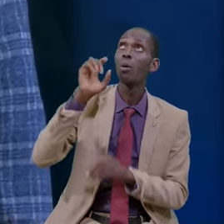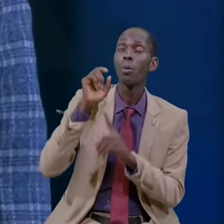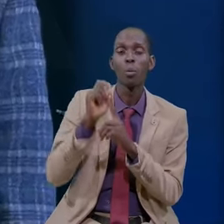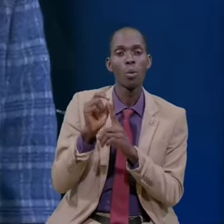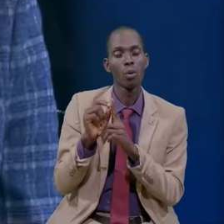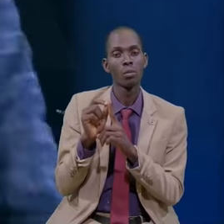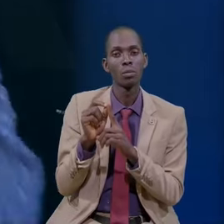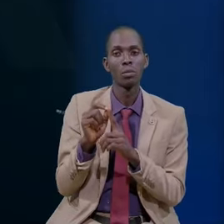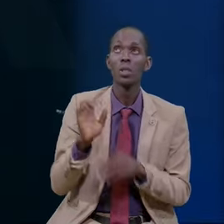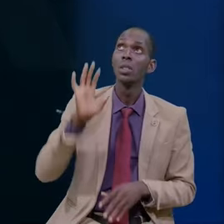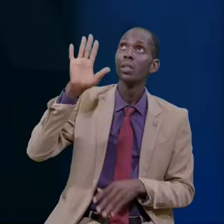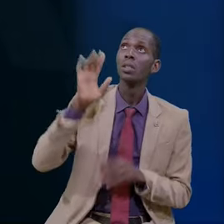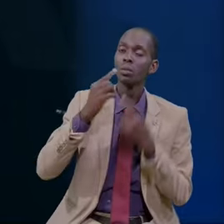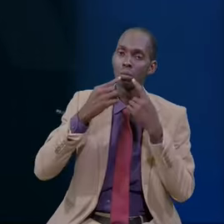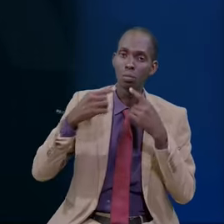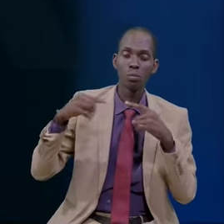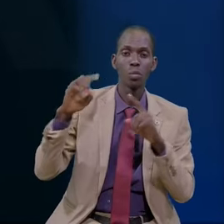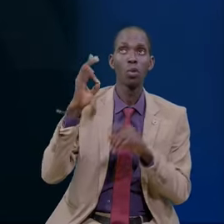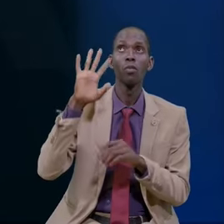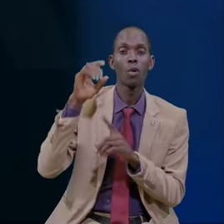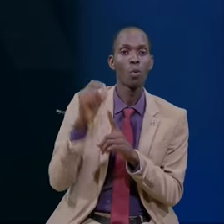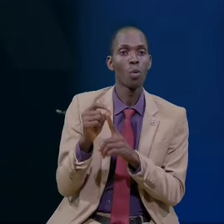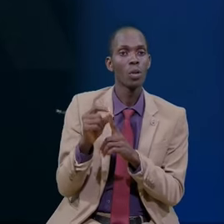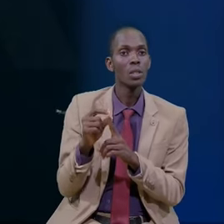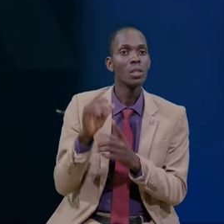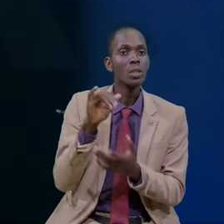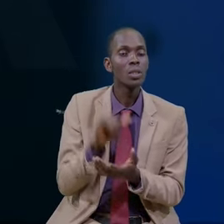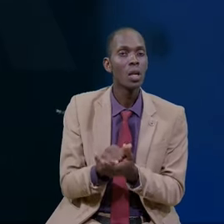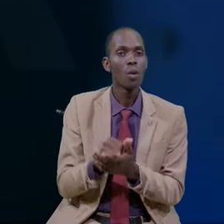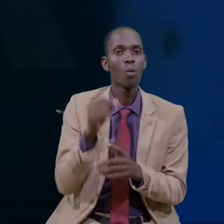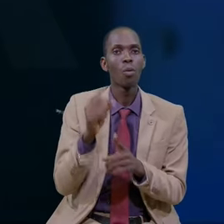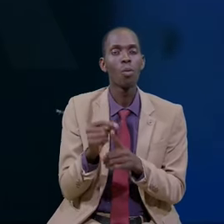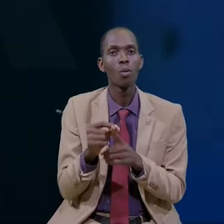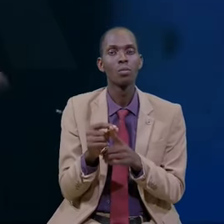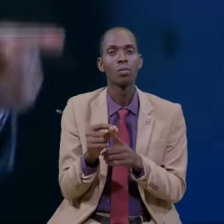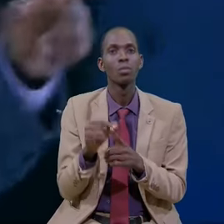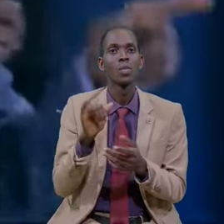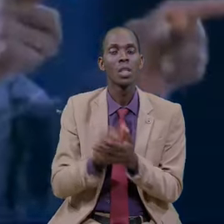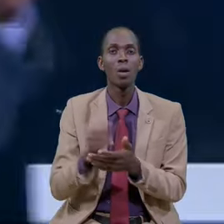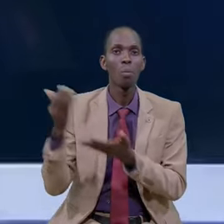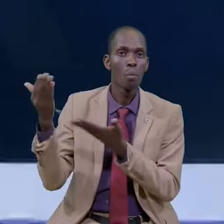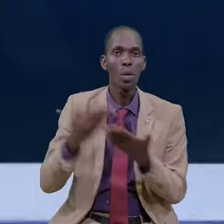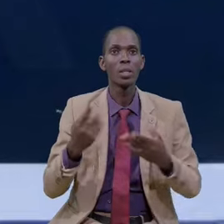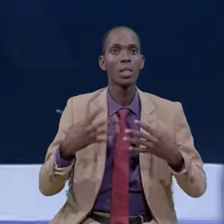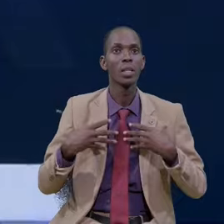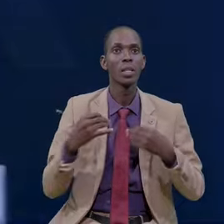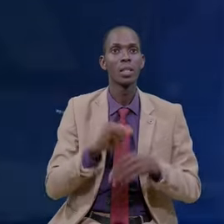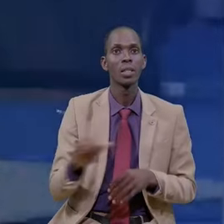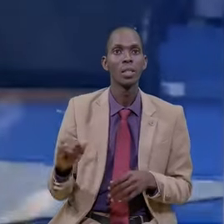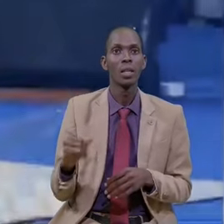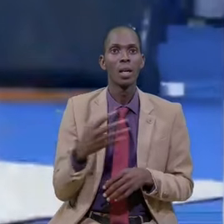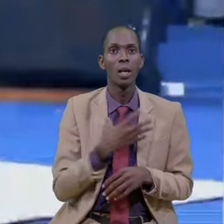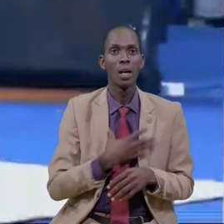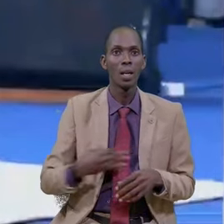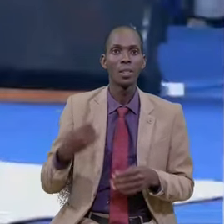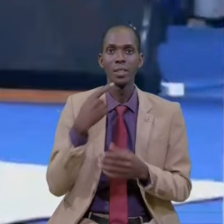his declaration that's what brought the healing say unto you